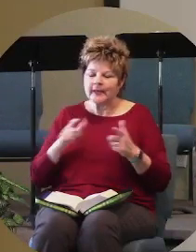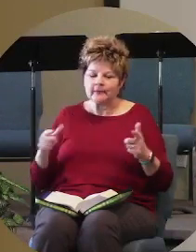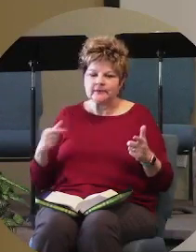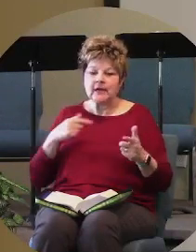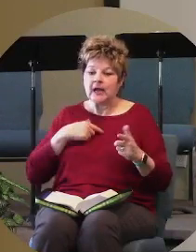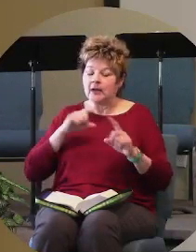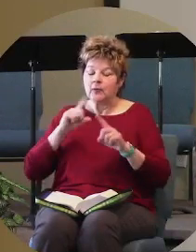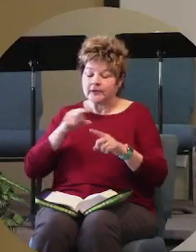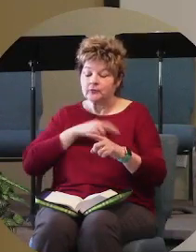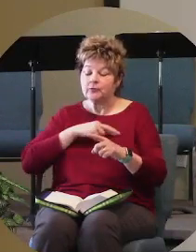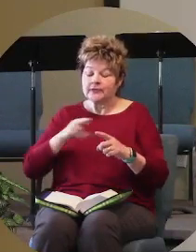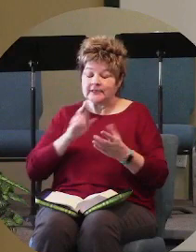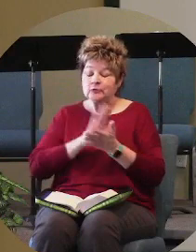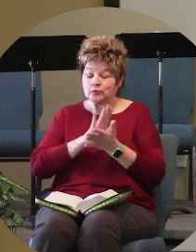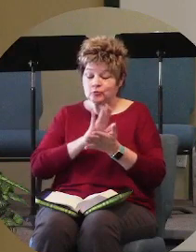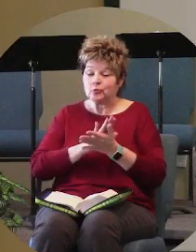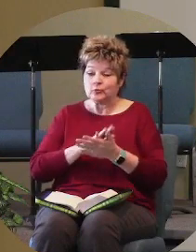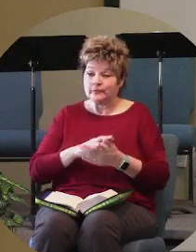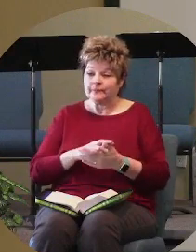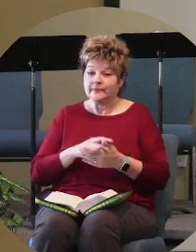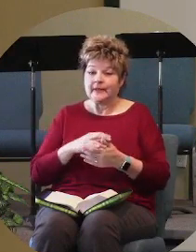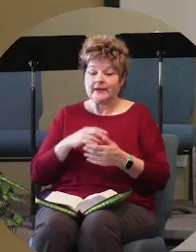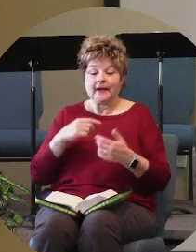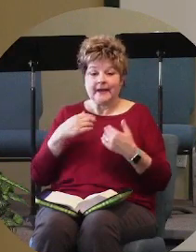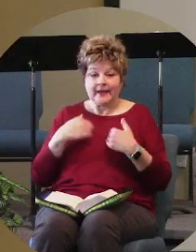my bouts with them.